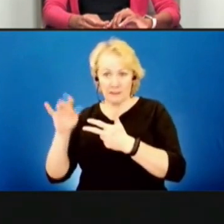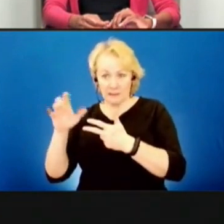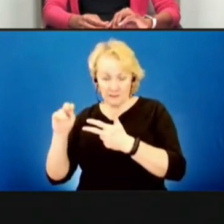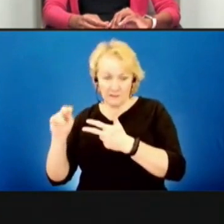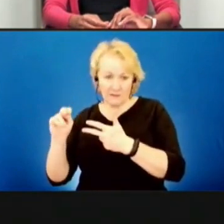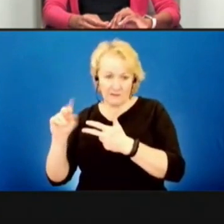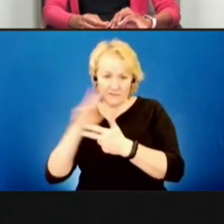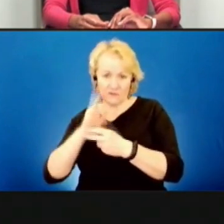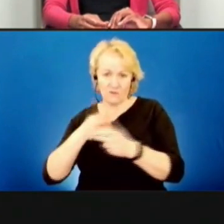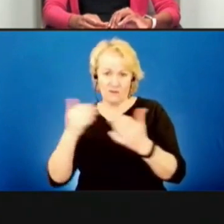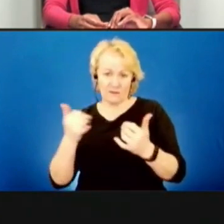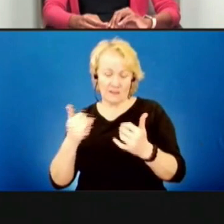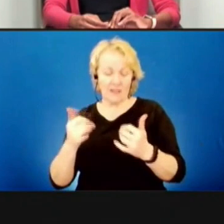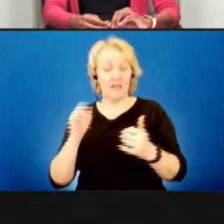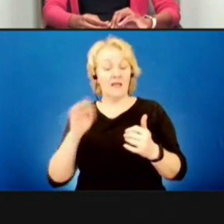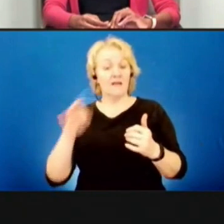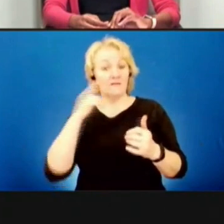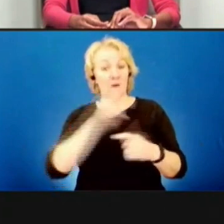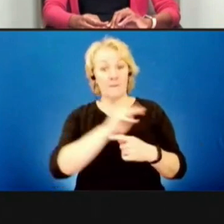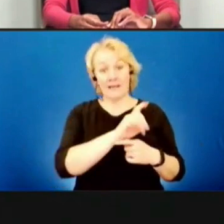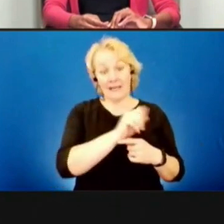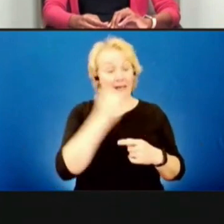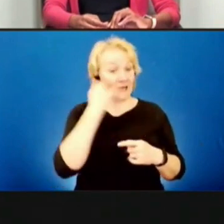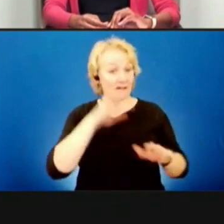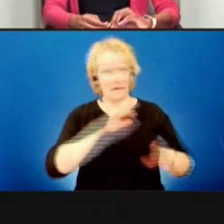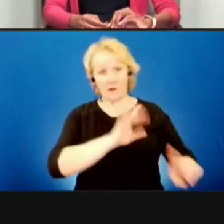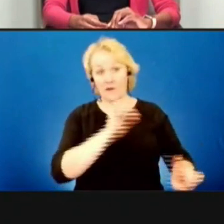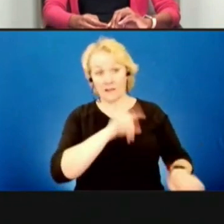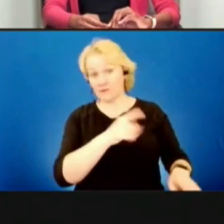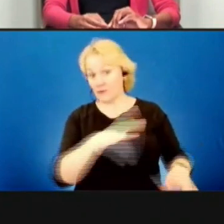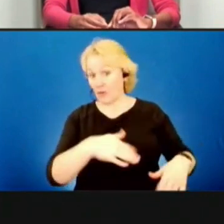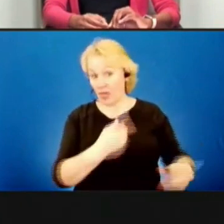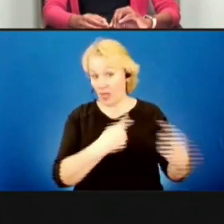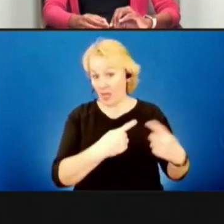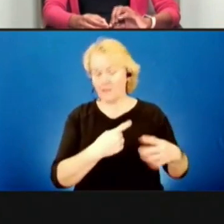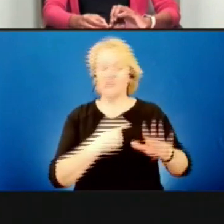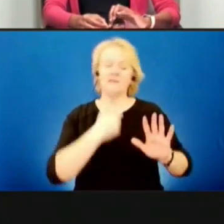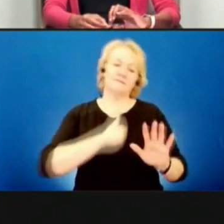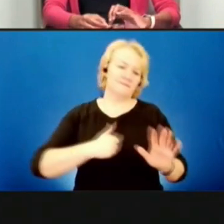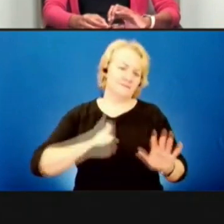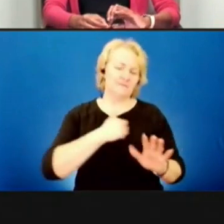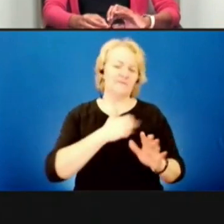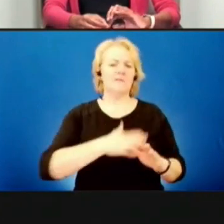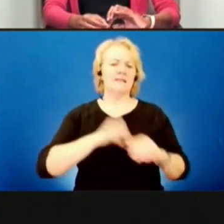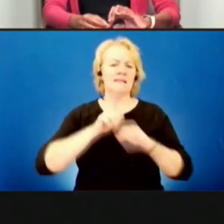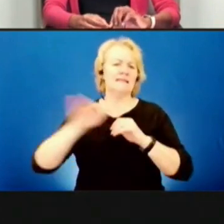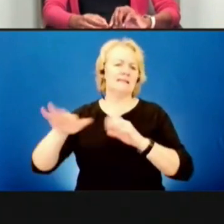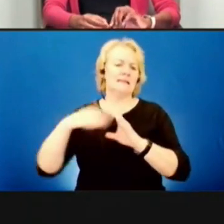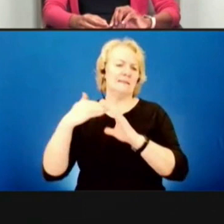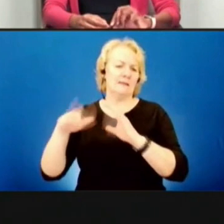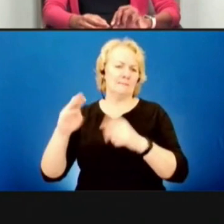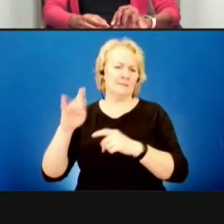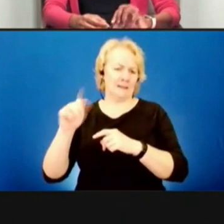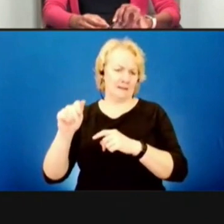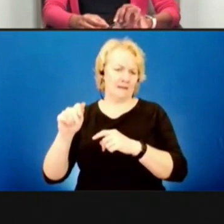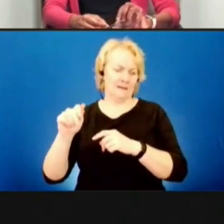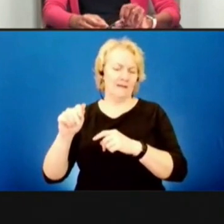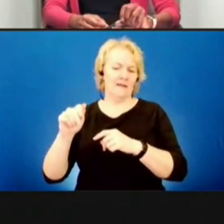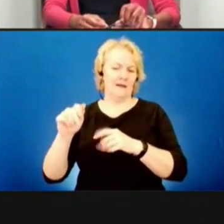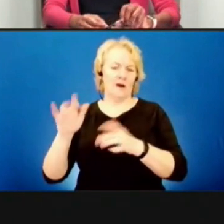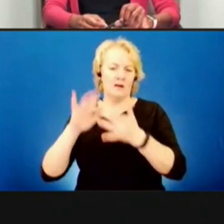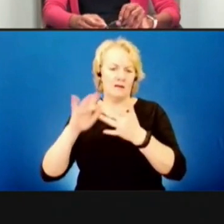today. For the media, if we did not get to your questions, we really apologize. Please be sure to send those to the media inbox or reach out to